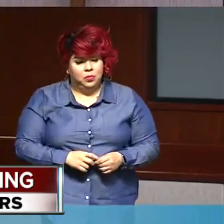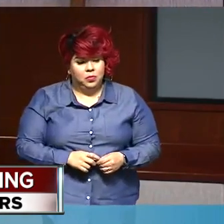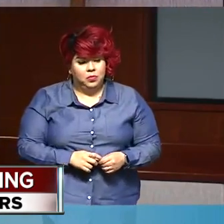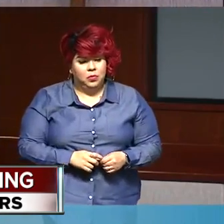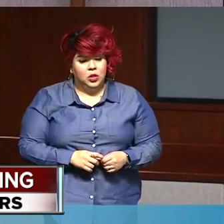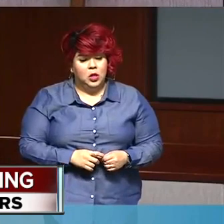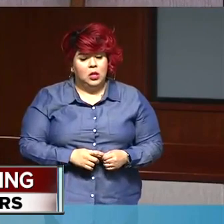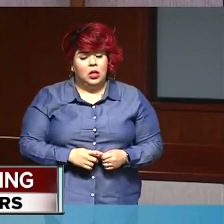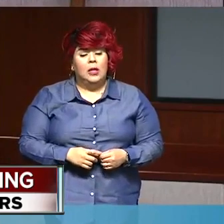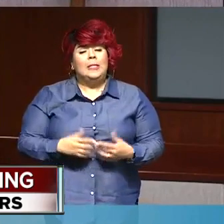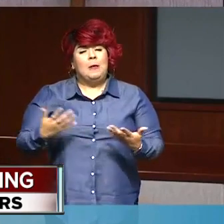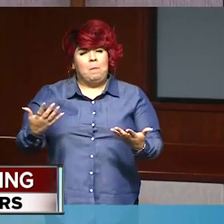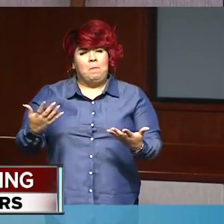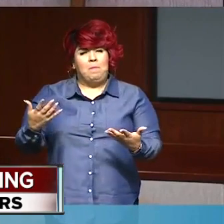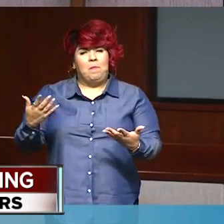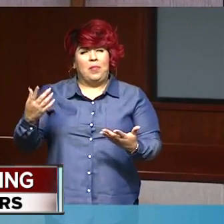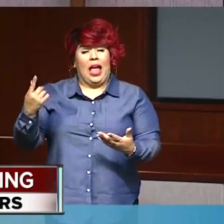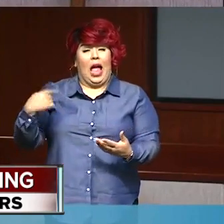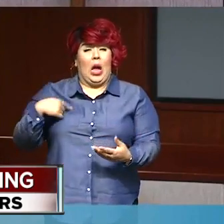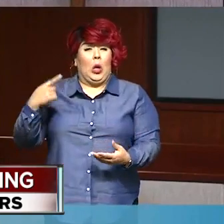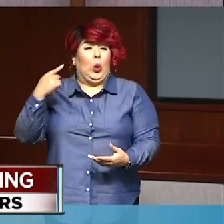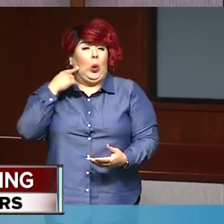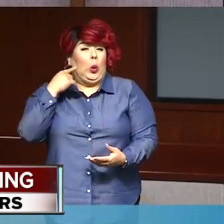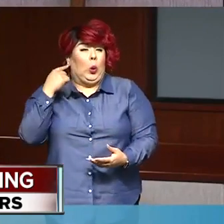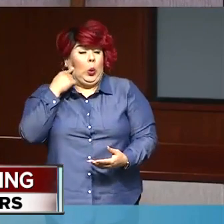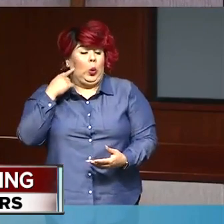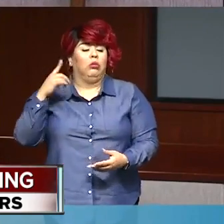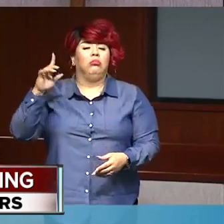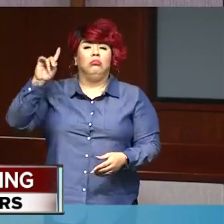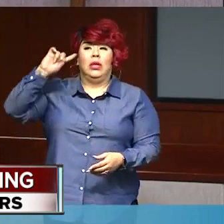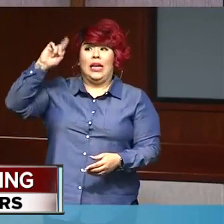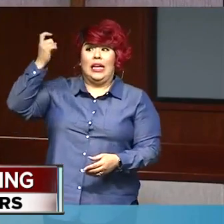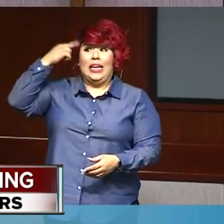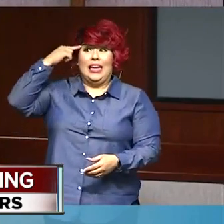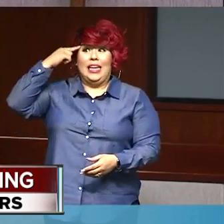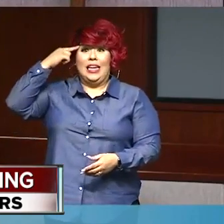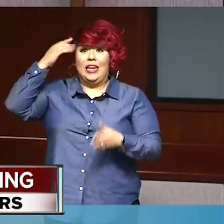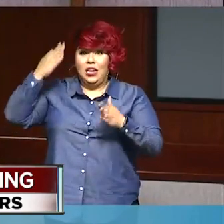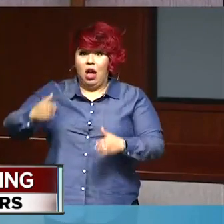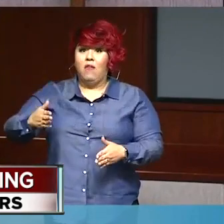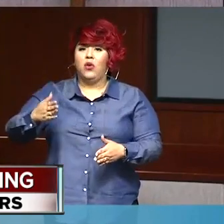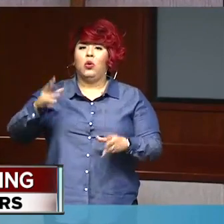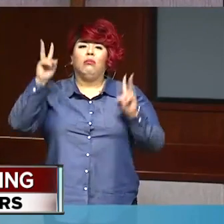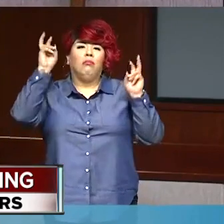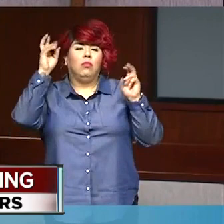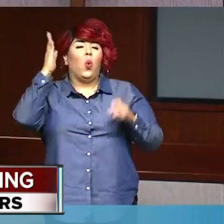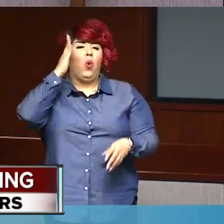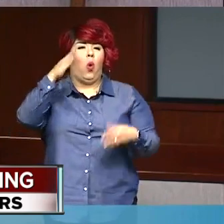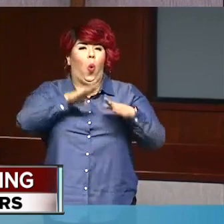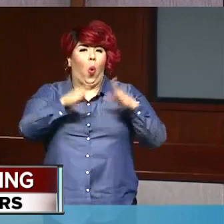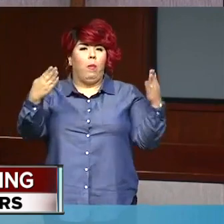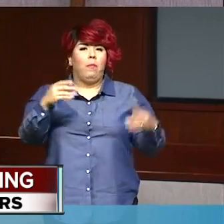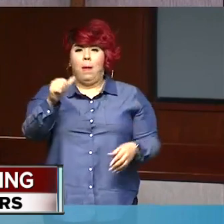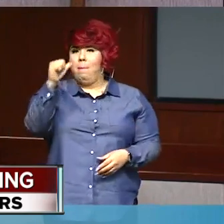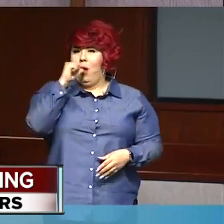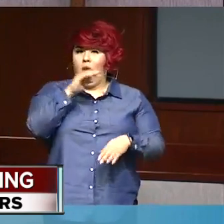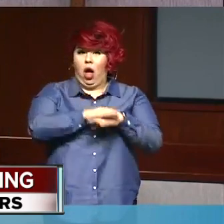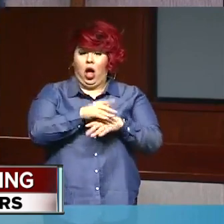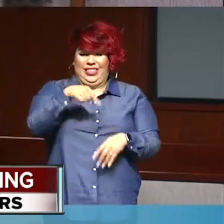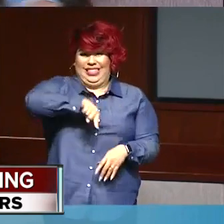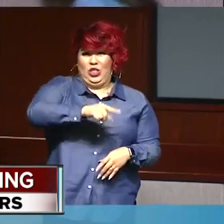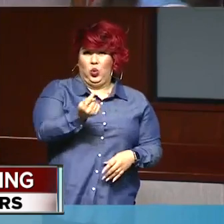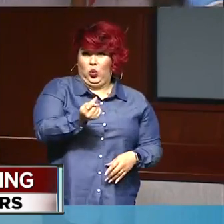that the governor is going to open these bars up on Tuesday. Do you have any knowledge of that? Hang on,